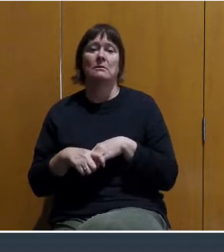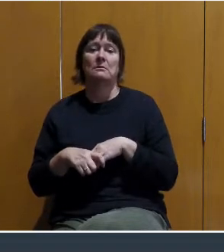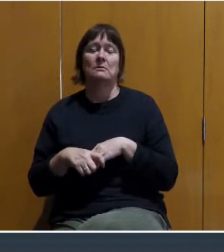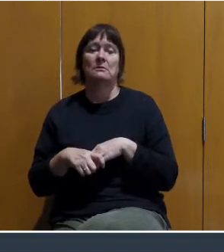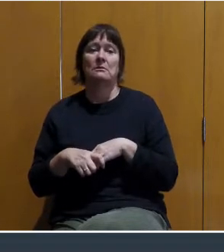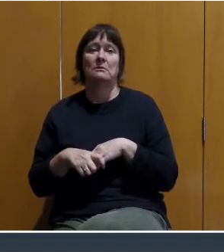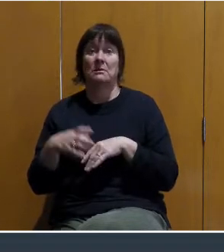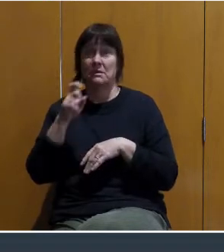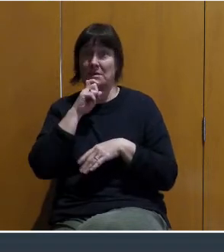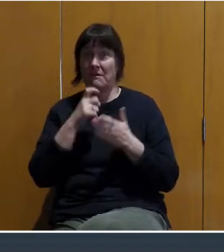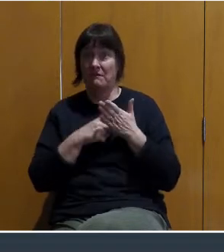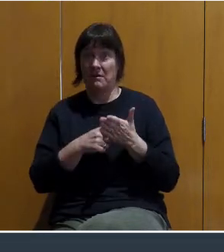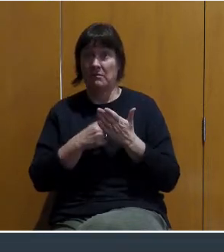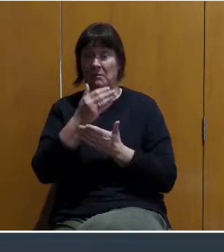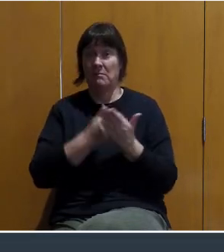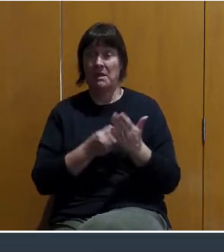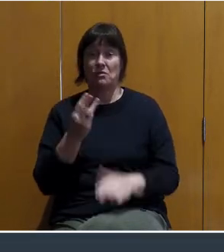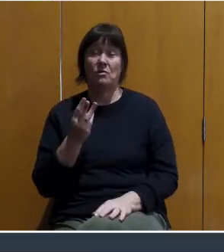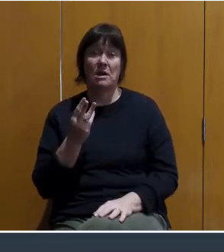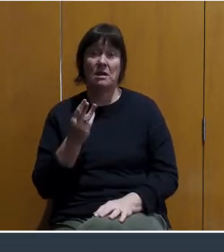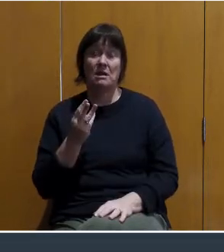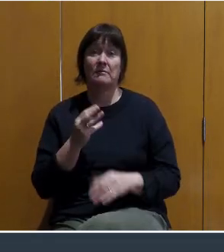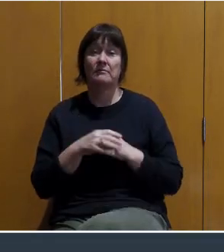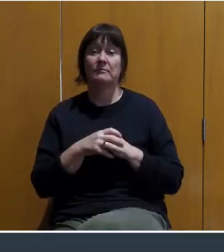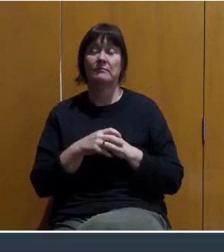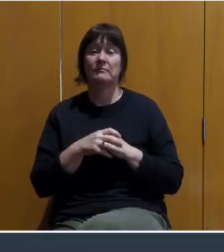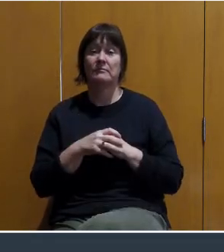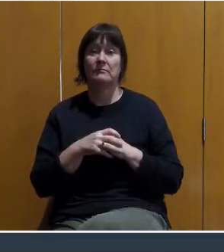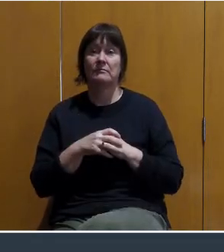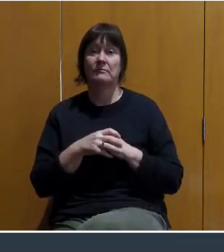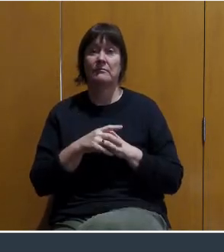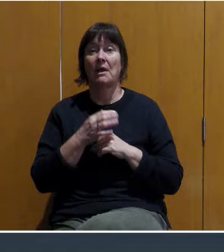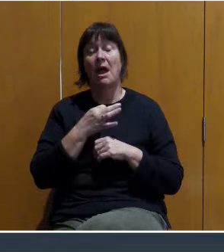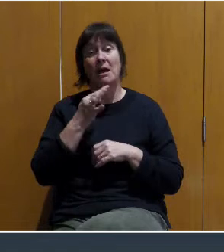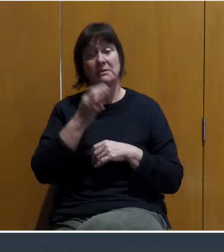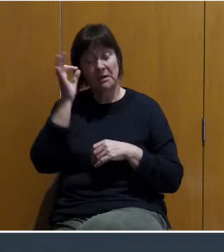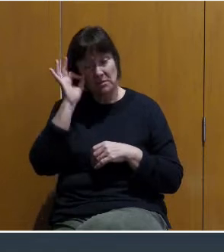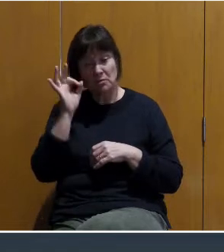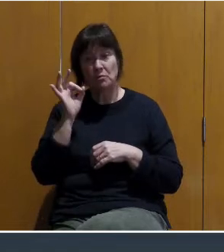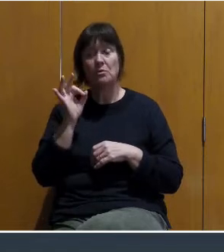In the staff recommendations at page 3, it simply asks Council to note the contents of the